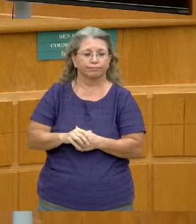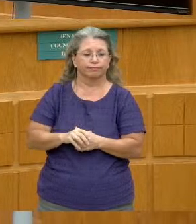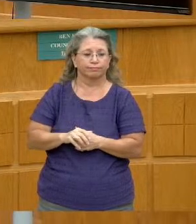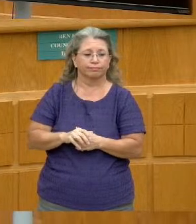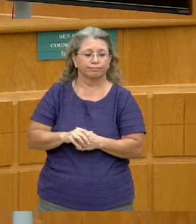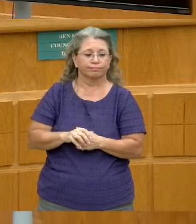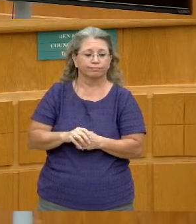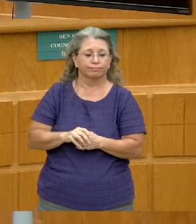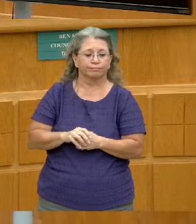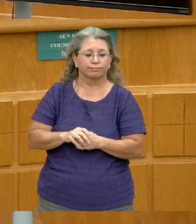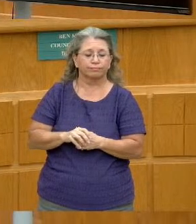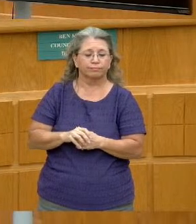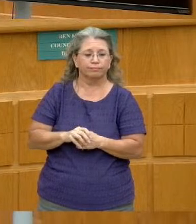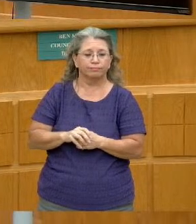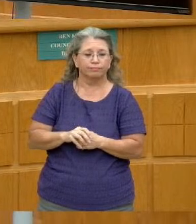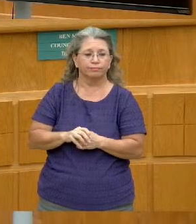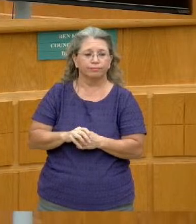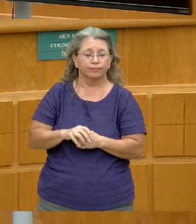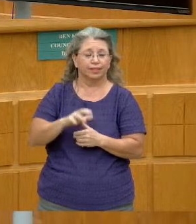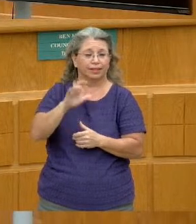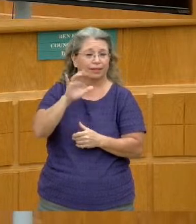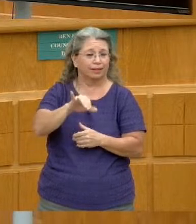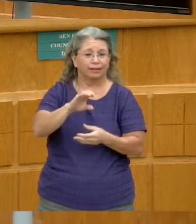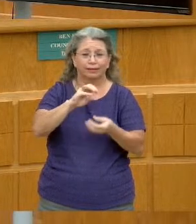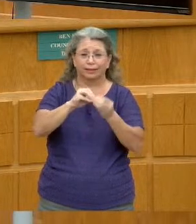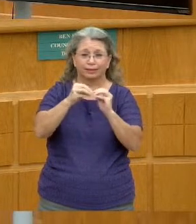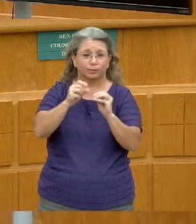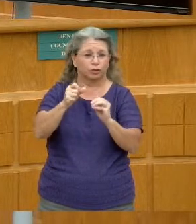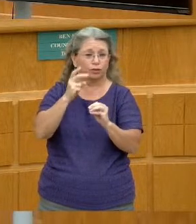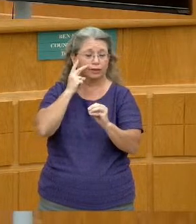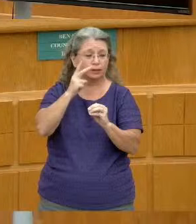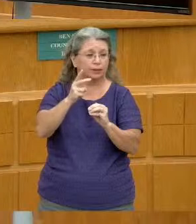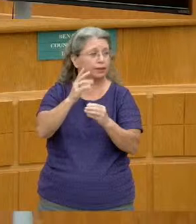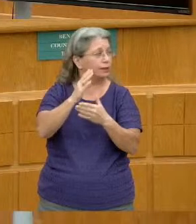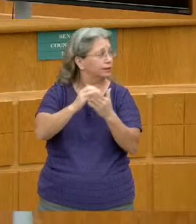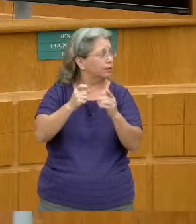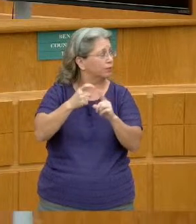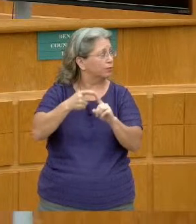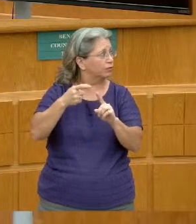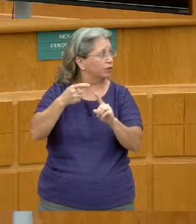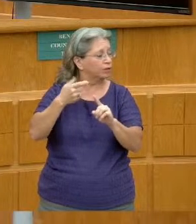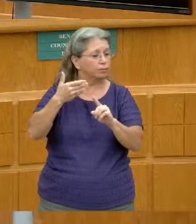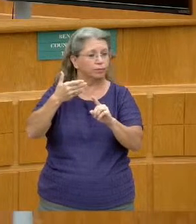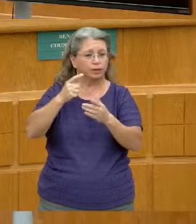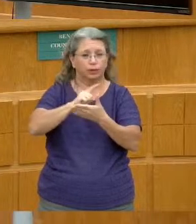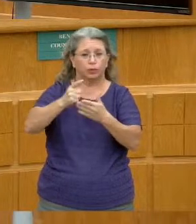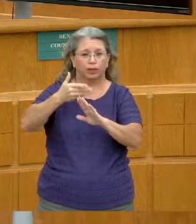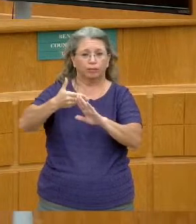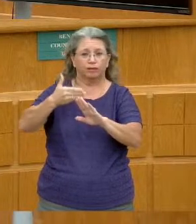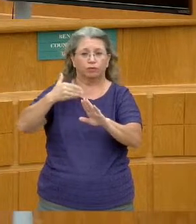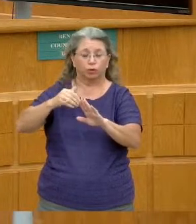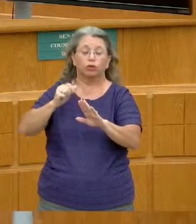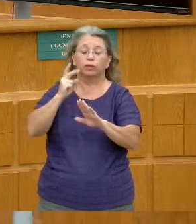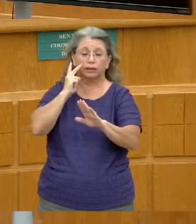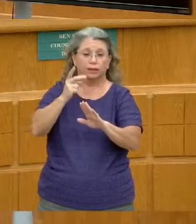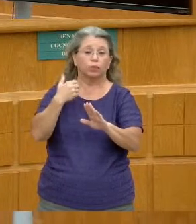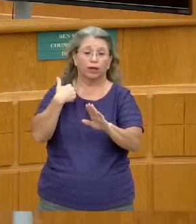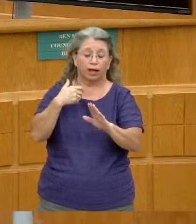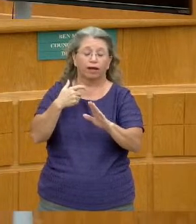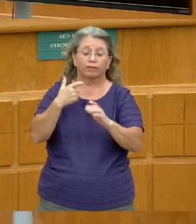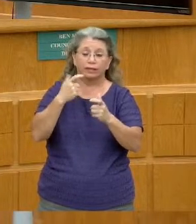Okay, so those are the numbers. You can see some of the numbers from the prior week. You can see we obviously have a significant outbreak